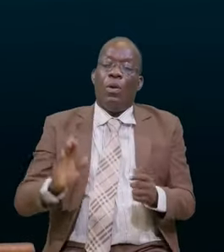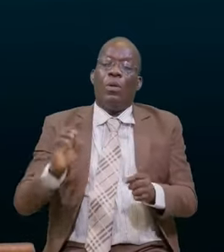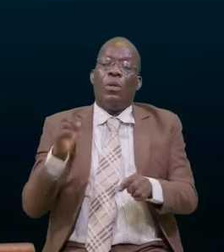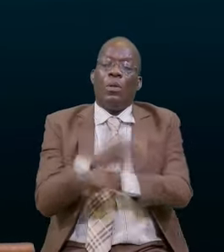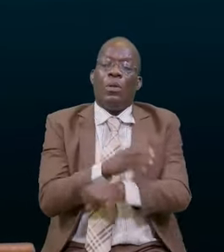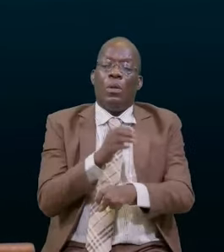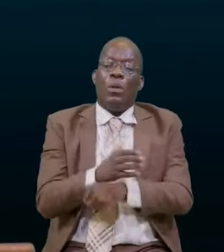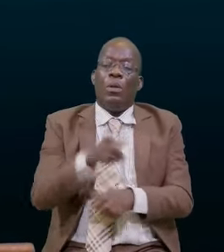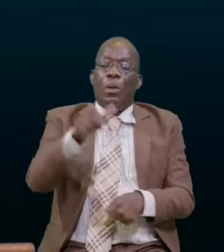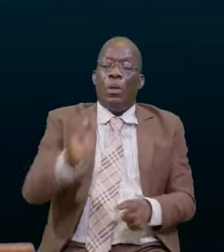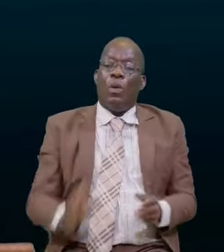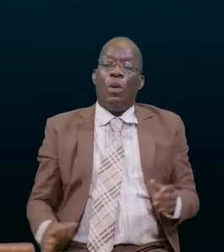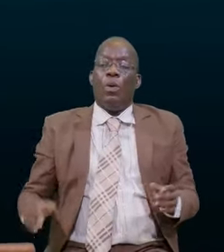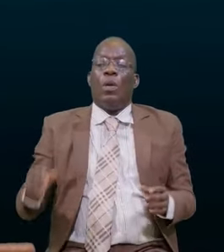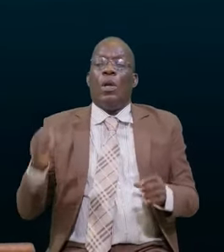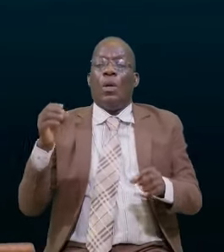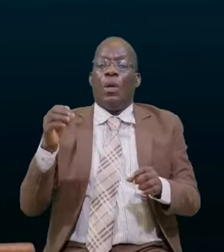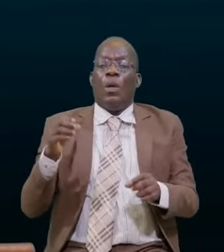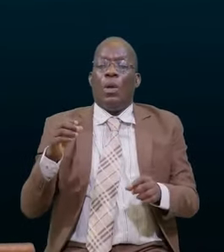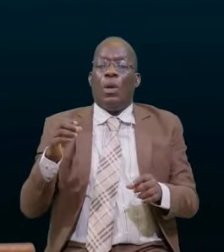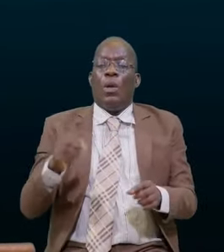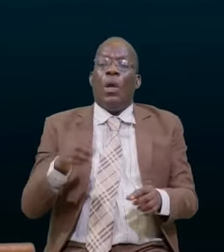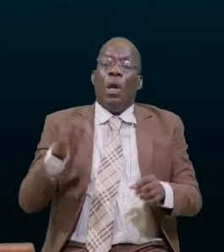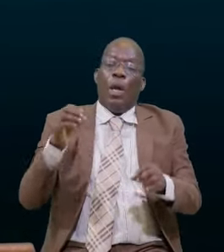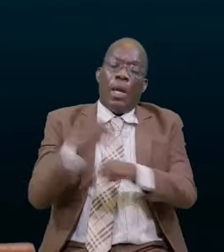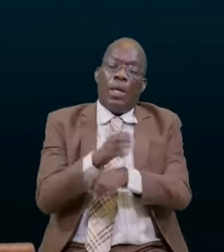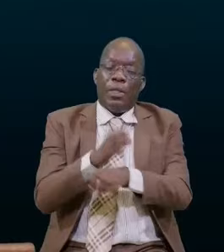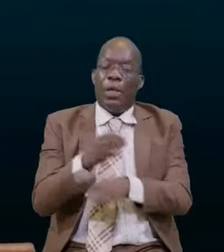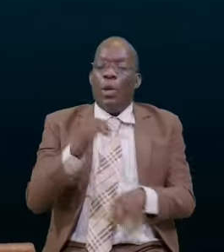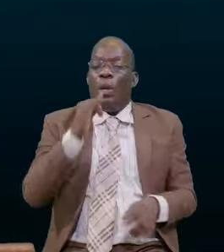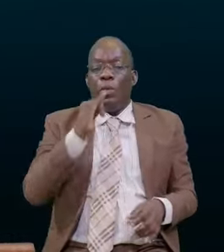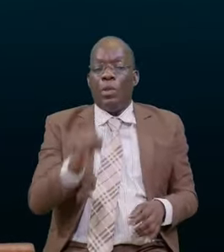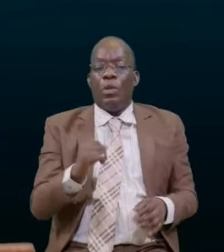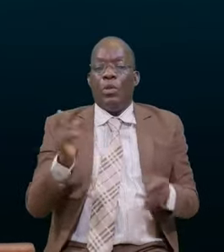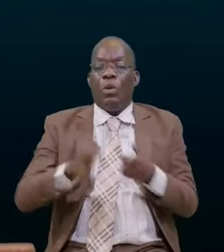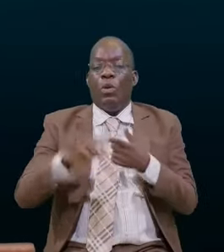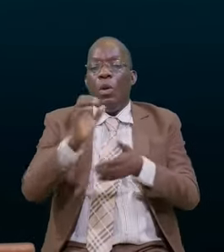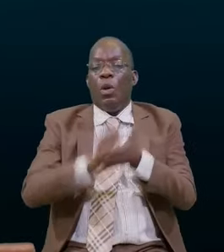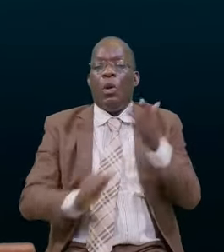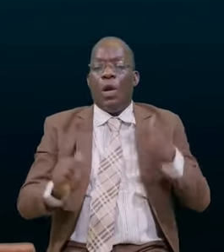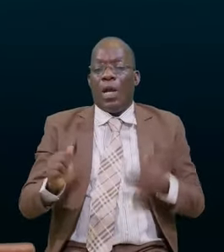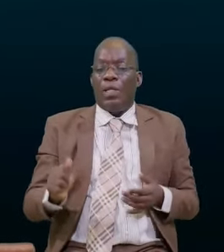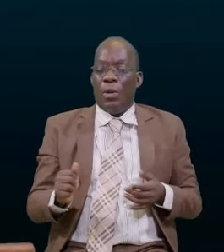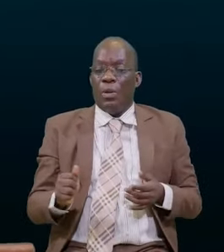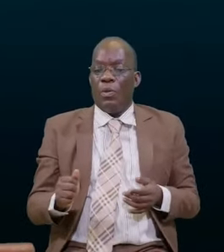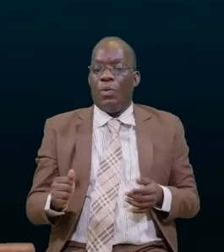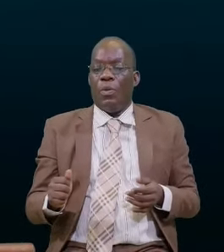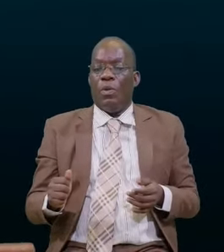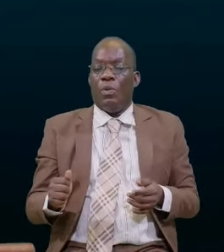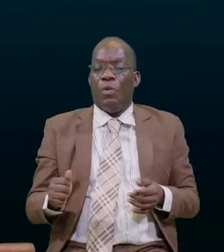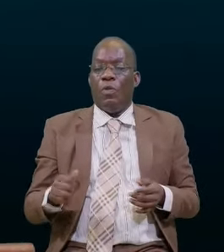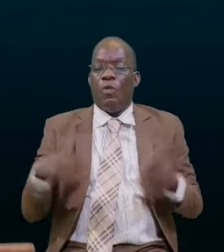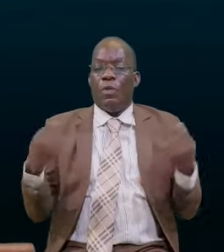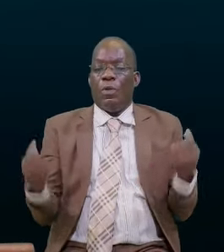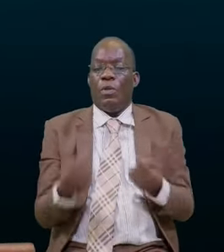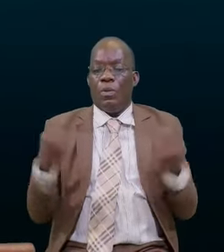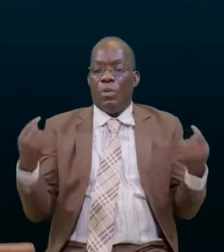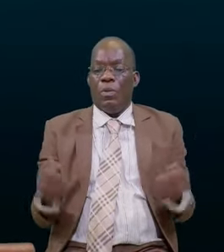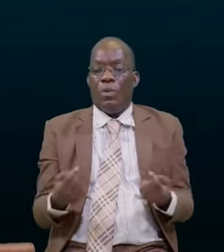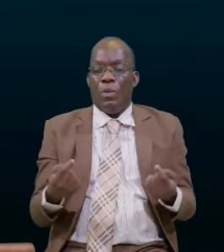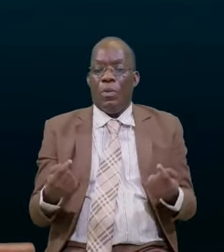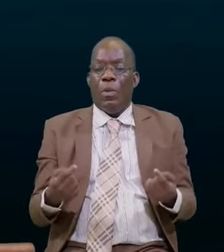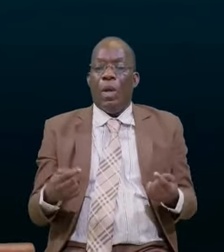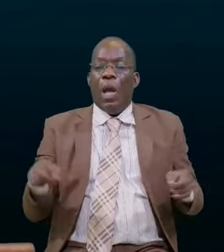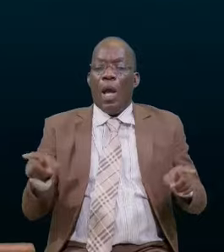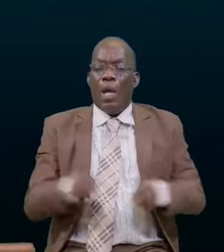remove the little foxes that destroy the vines and maintain the life of victory over them like every good